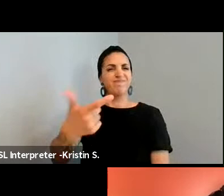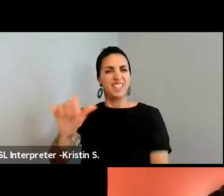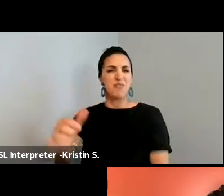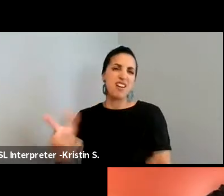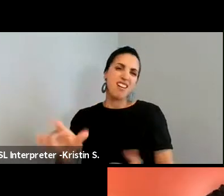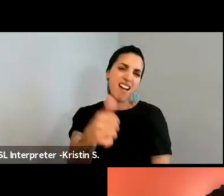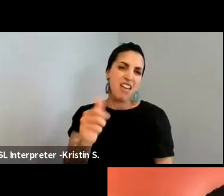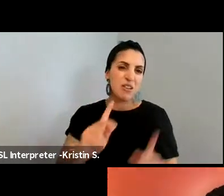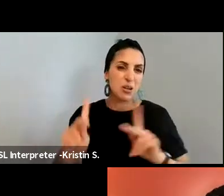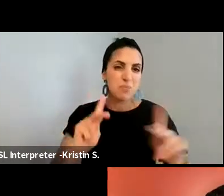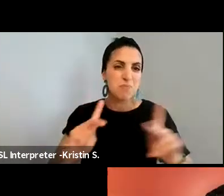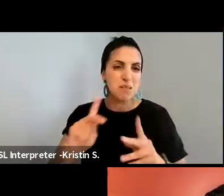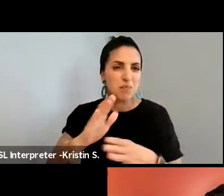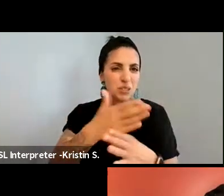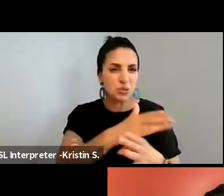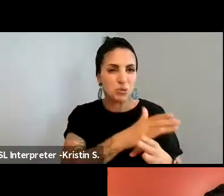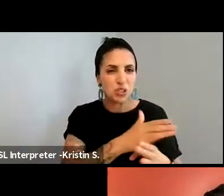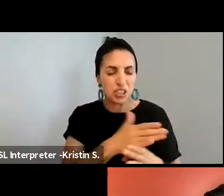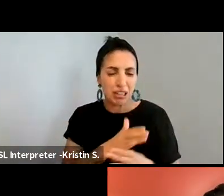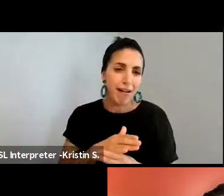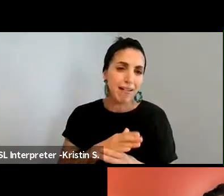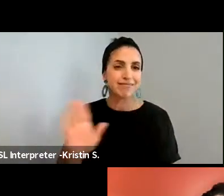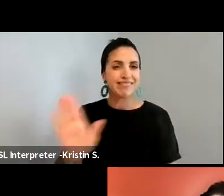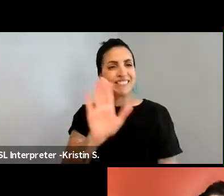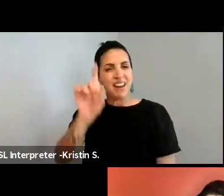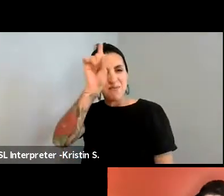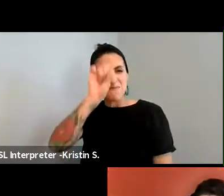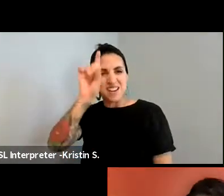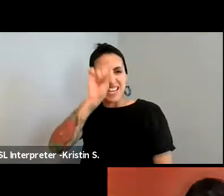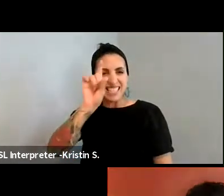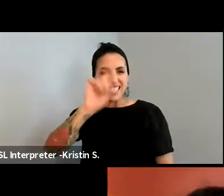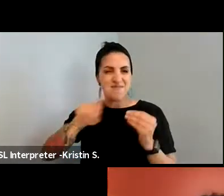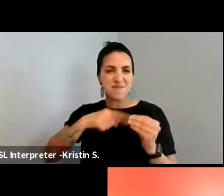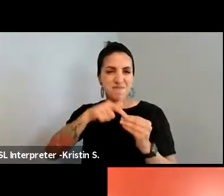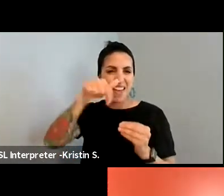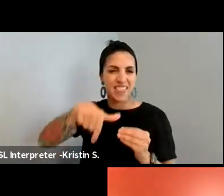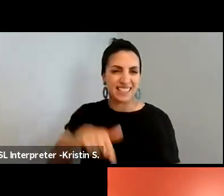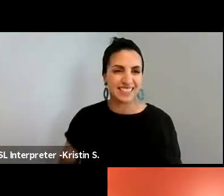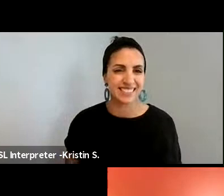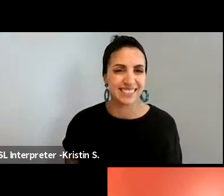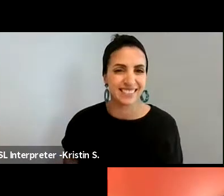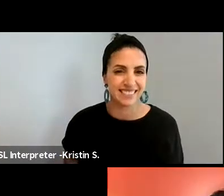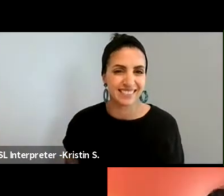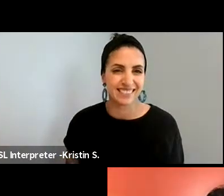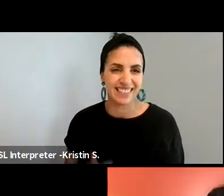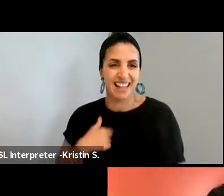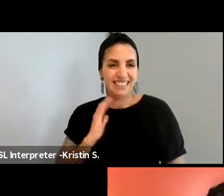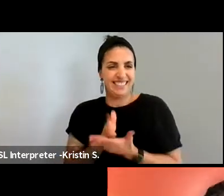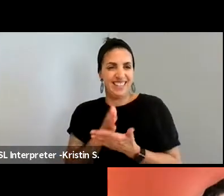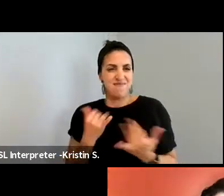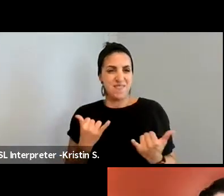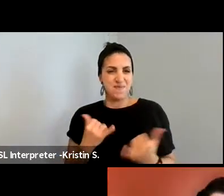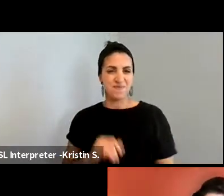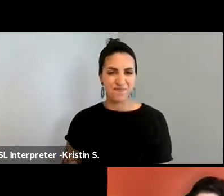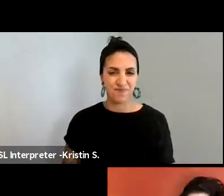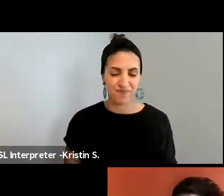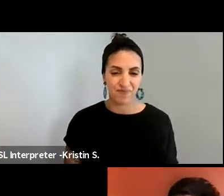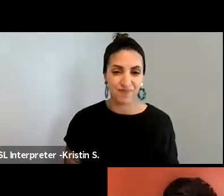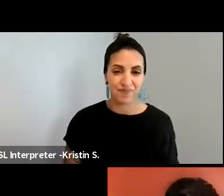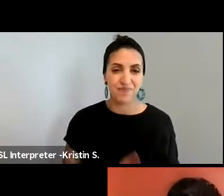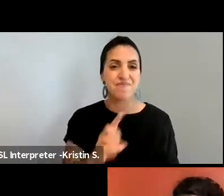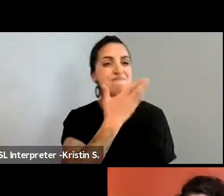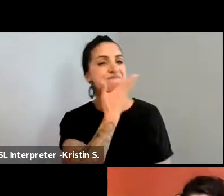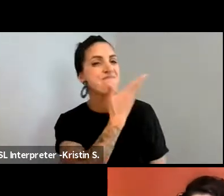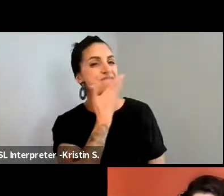you to hear them impart their wisdom on us. So I'm gonna stop. Thank you, Diana.